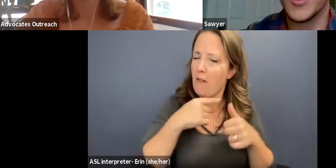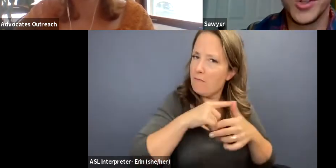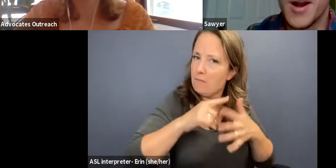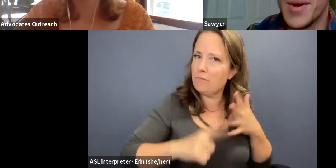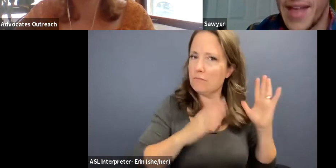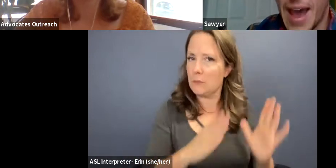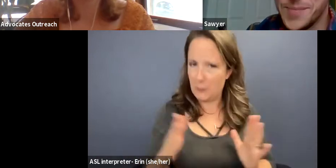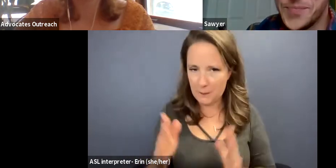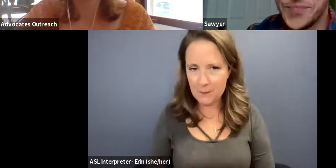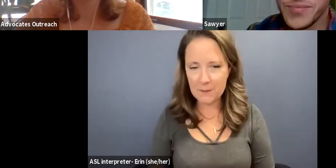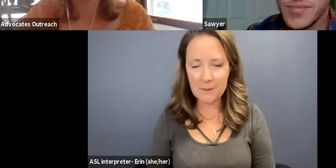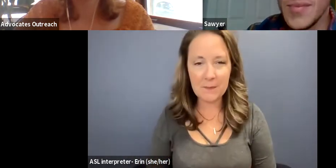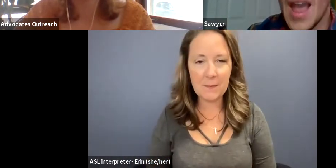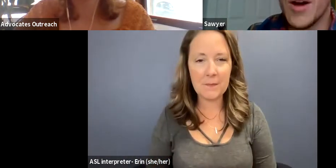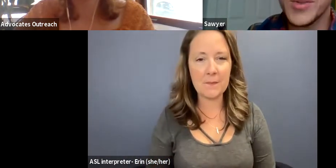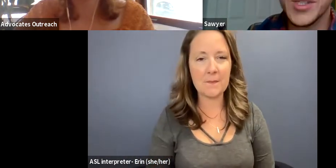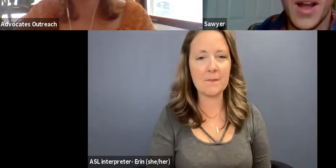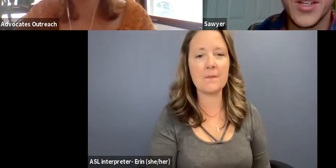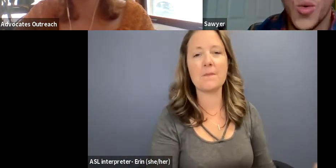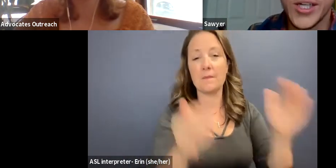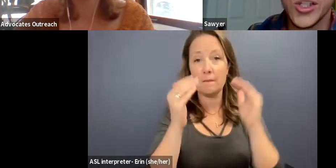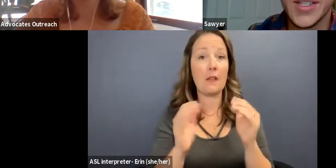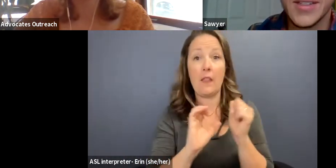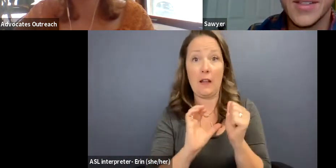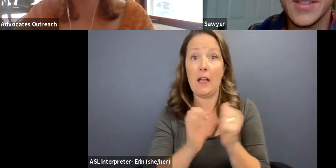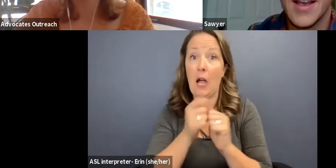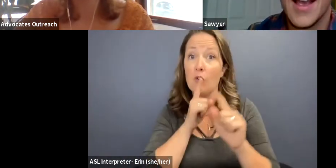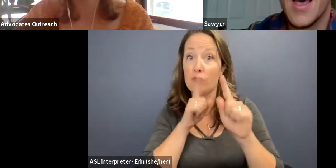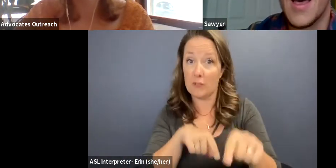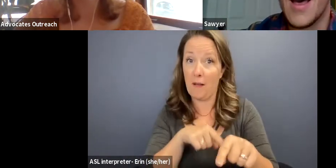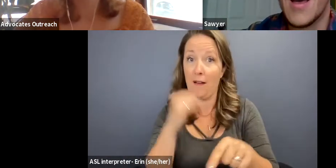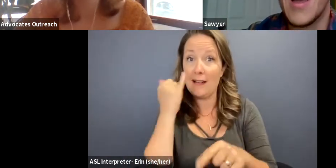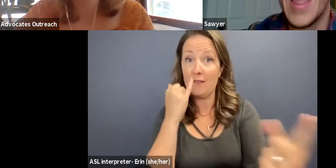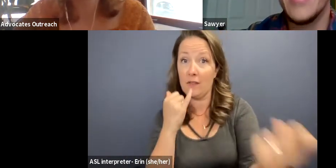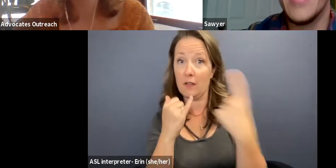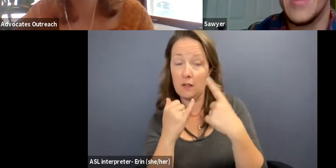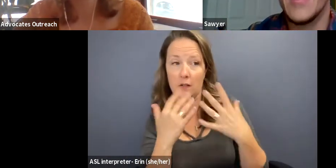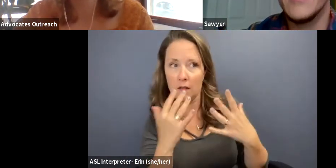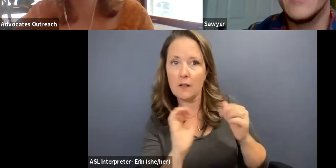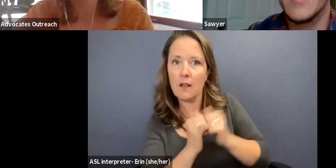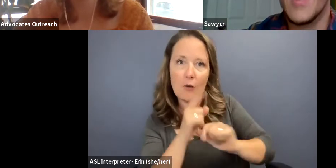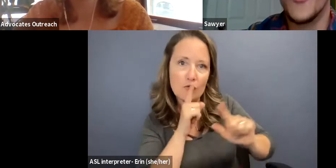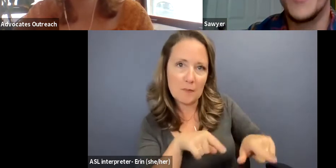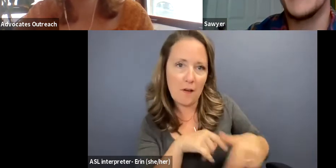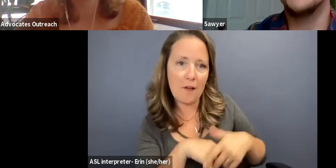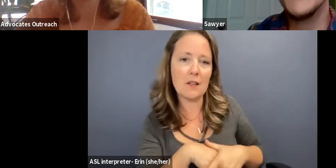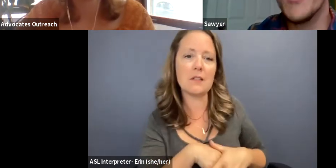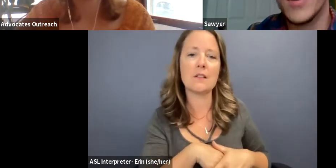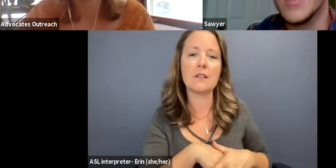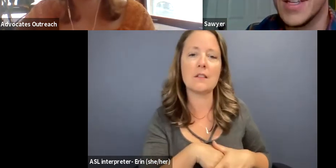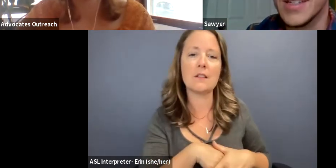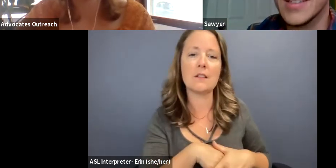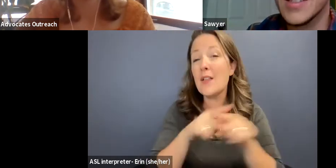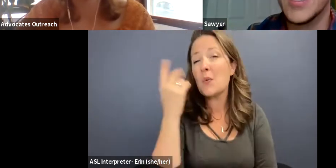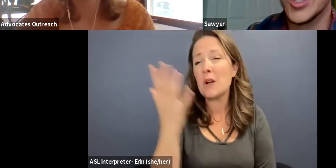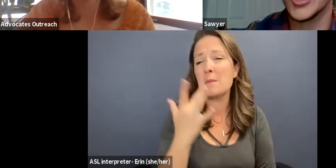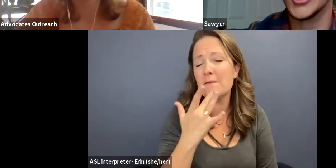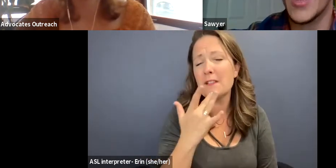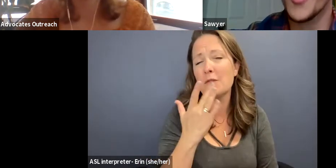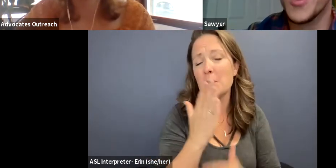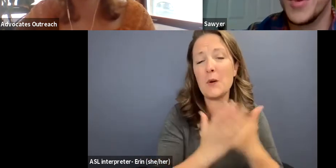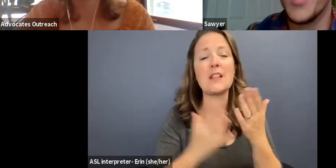life? So that's objective one. We'll also spend a little bit of time talking about like